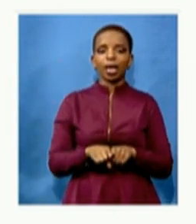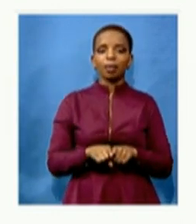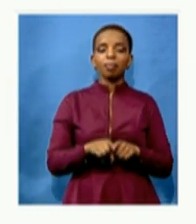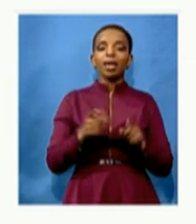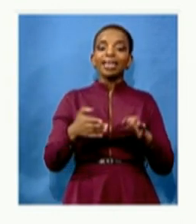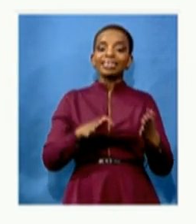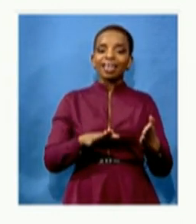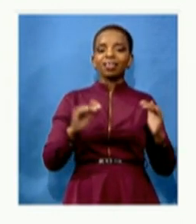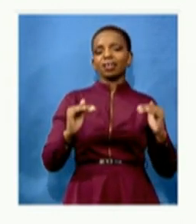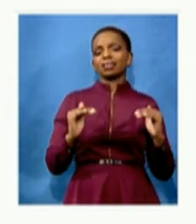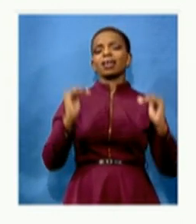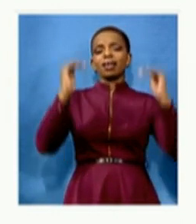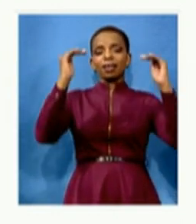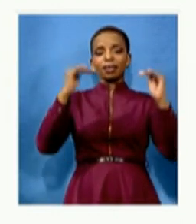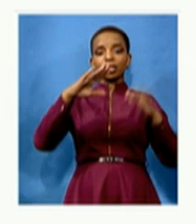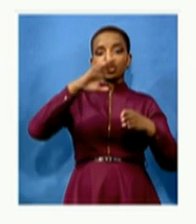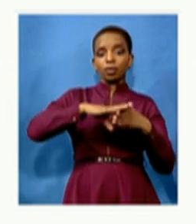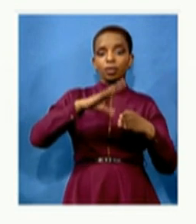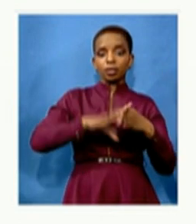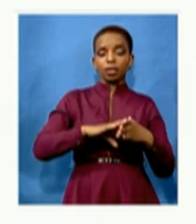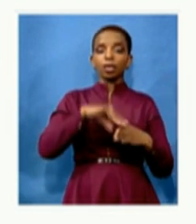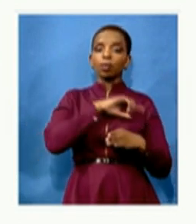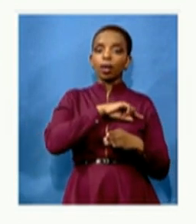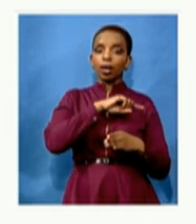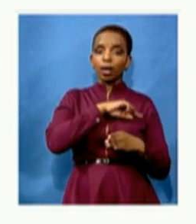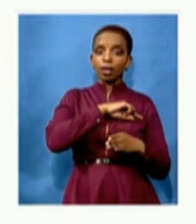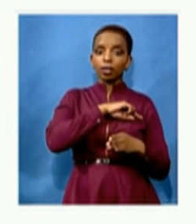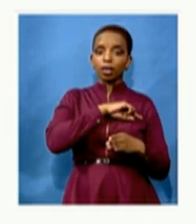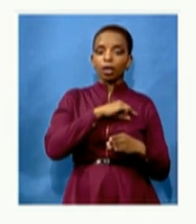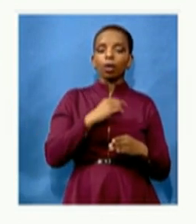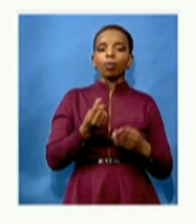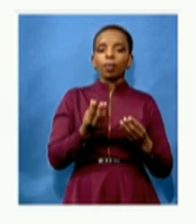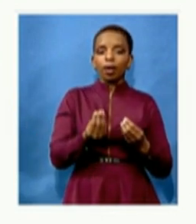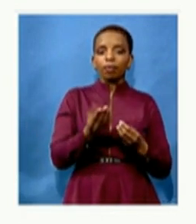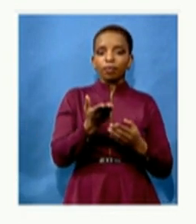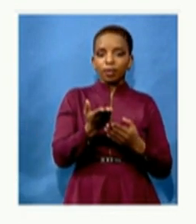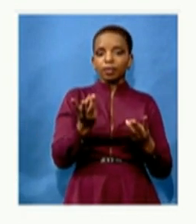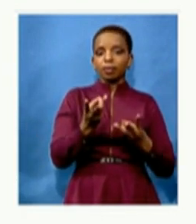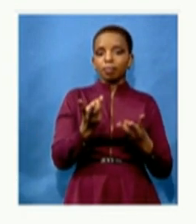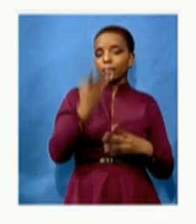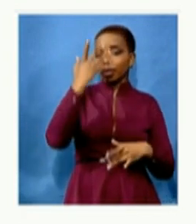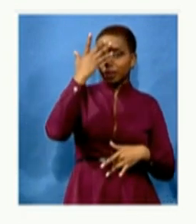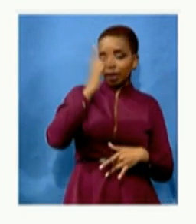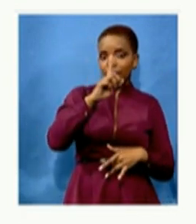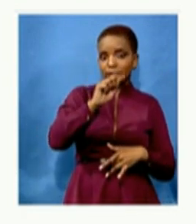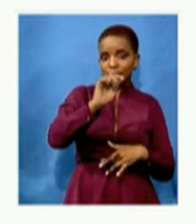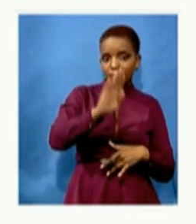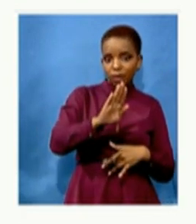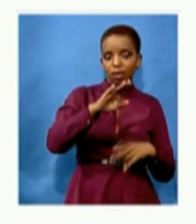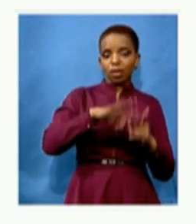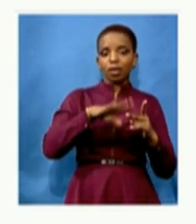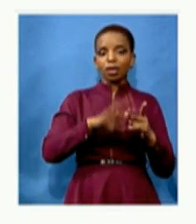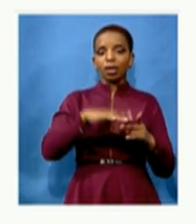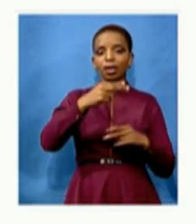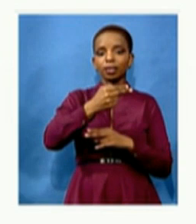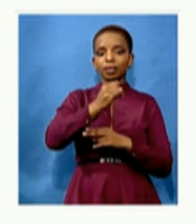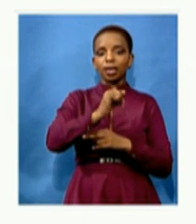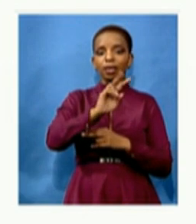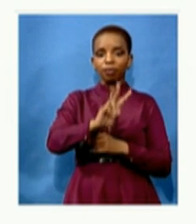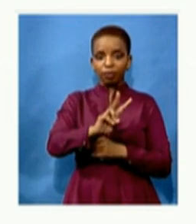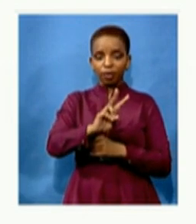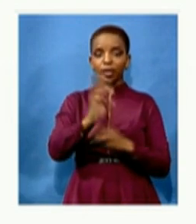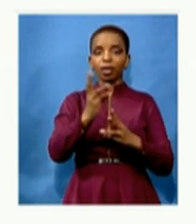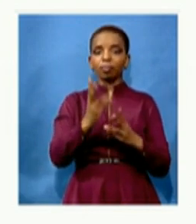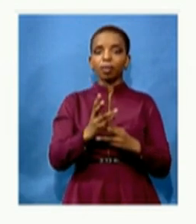high burden of disease with HIV and TB particularly. HIV deaths are still around 70,000 a year, HIV and